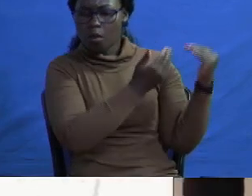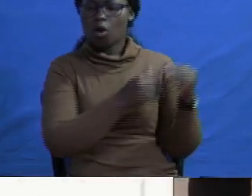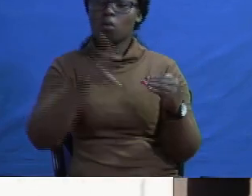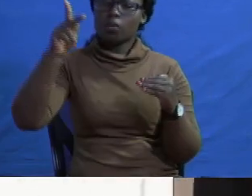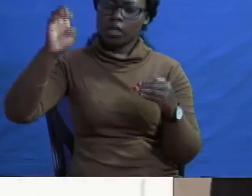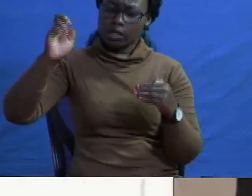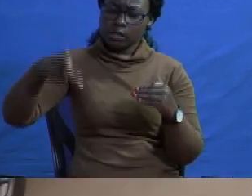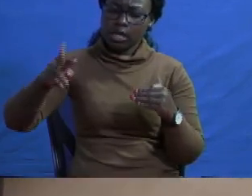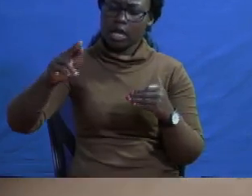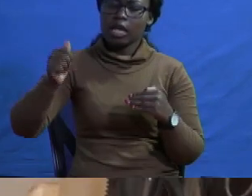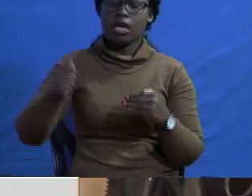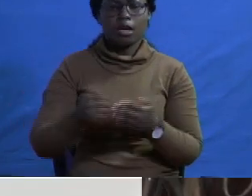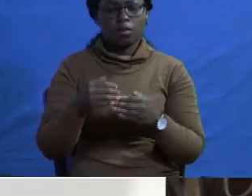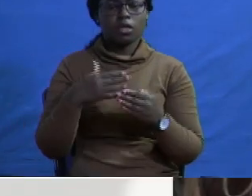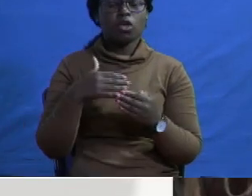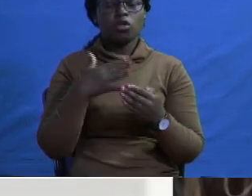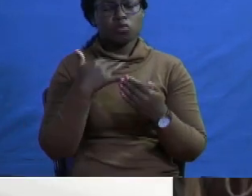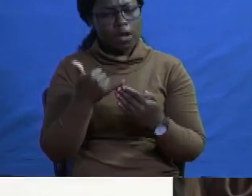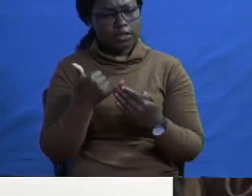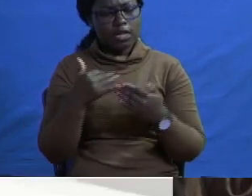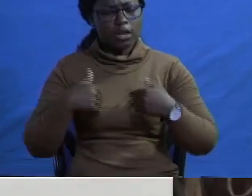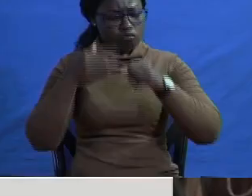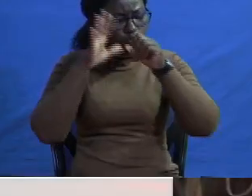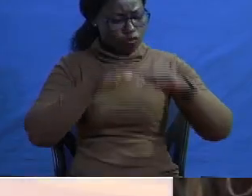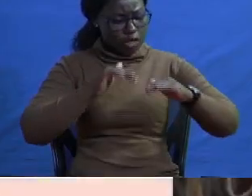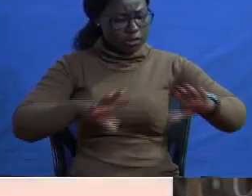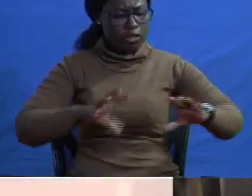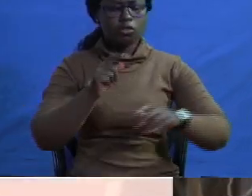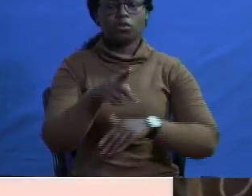call and ease his frustration at the pump. Auma Evans for